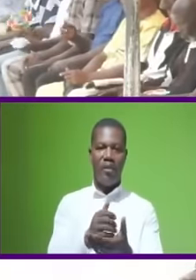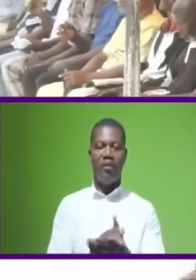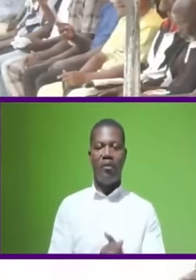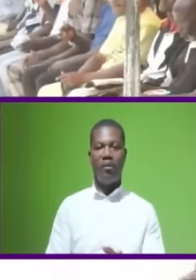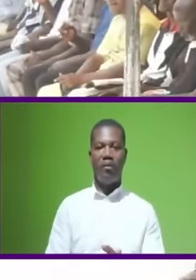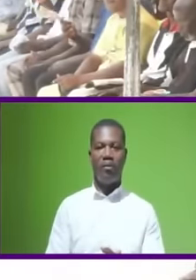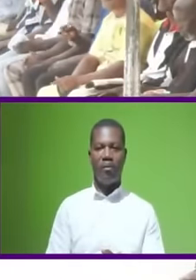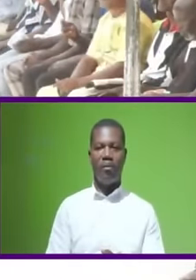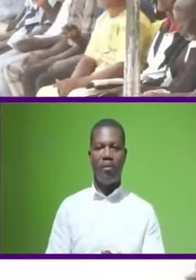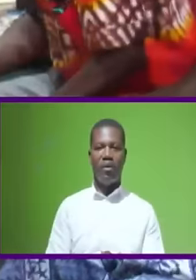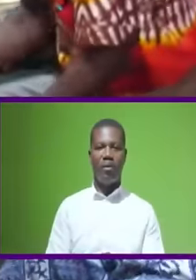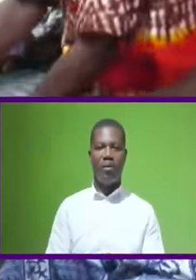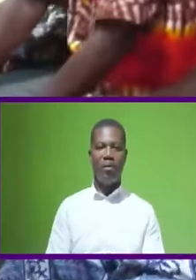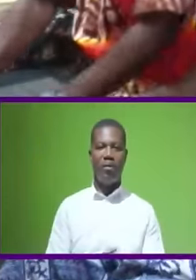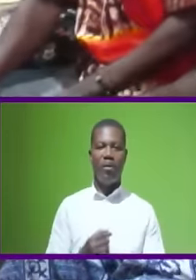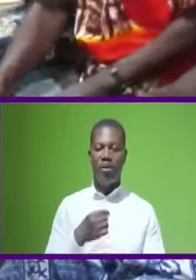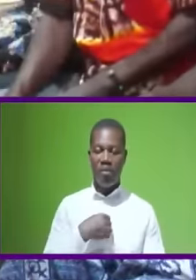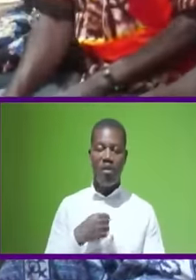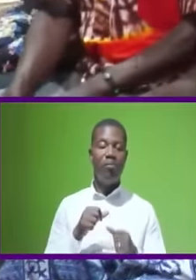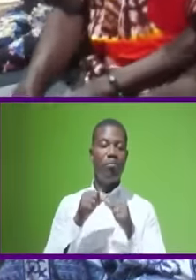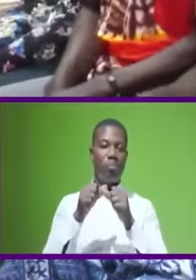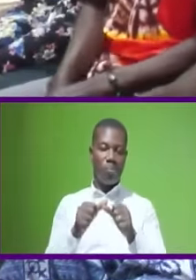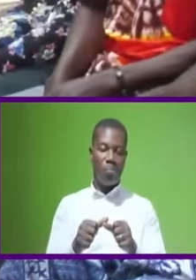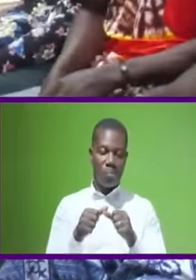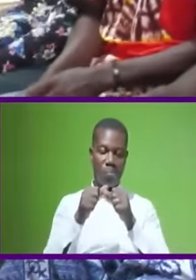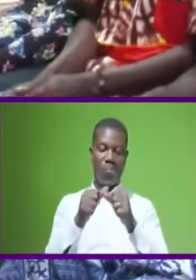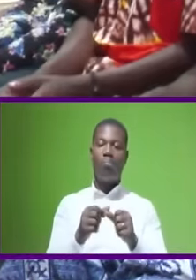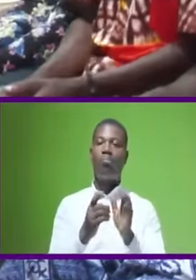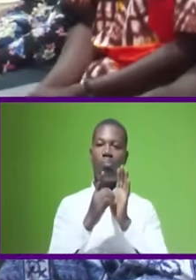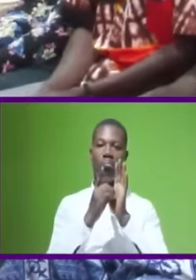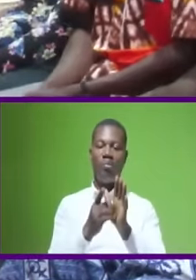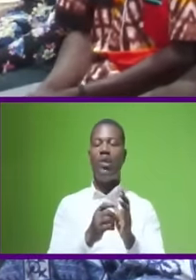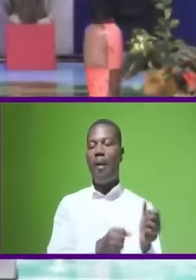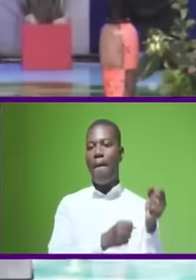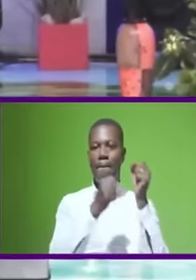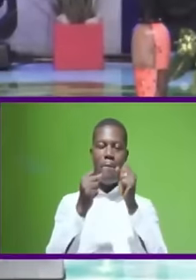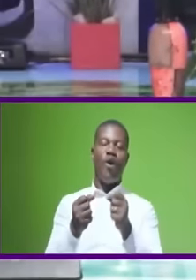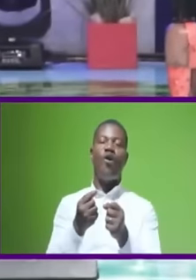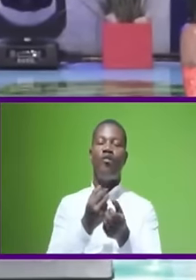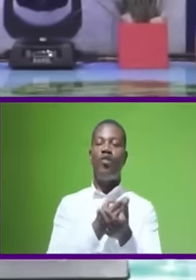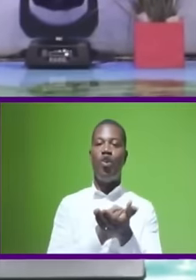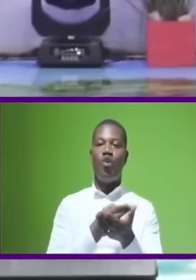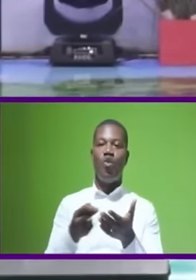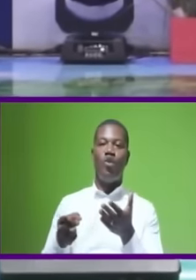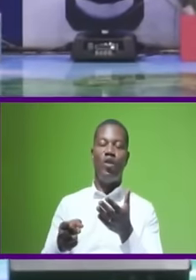Amen. Me ya me go so demonstrate the power of the Holy Ghost.